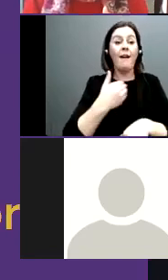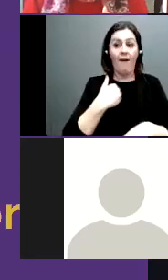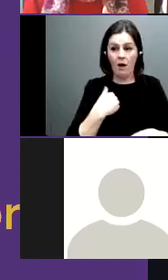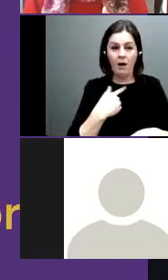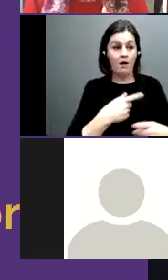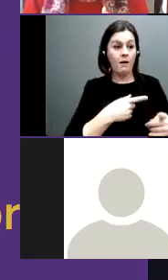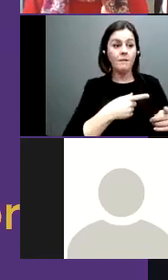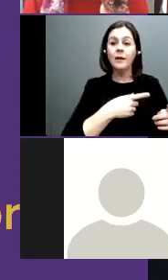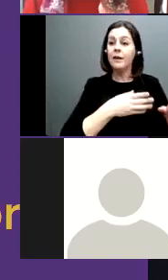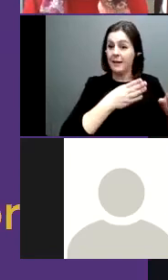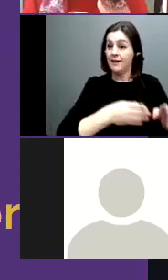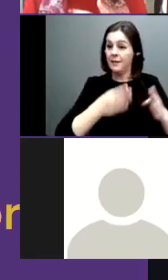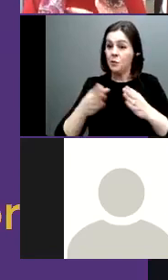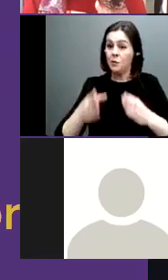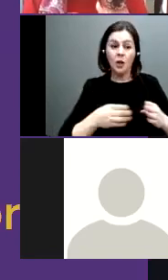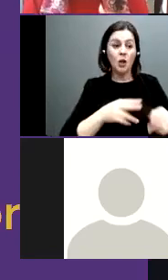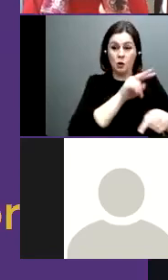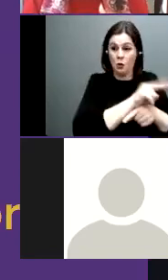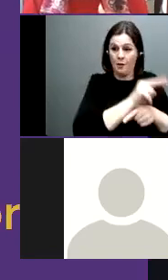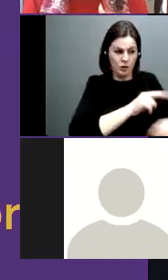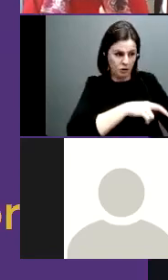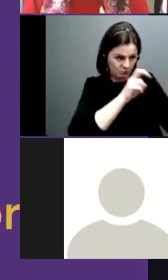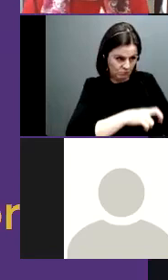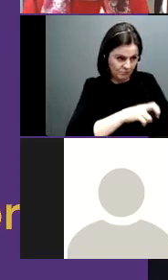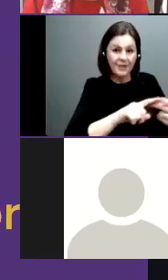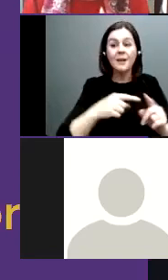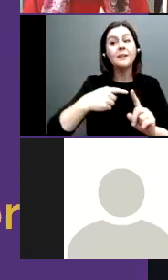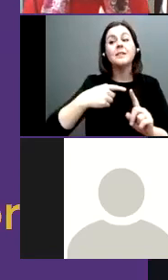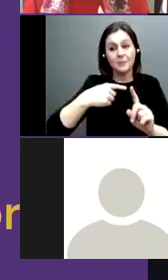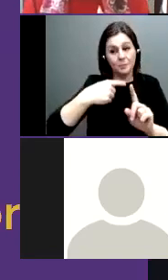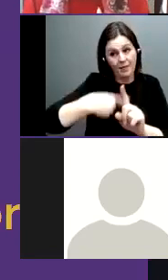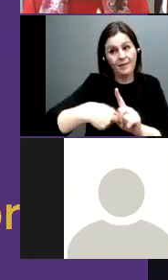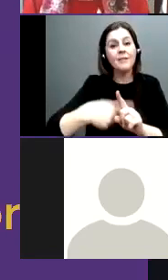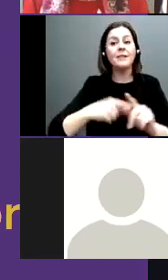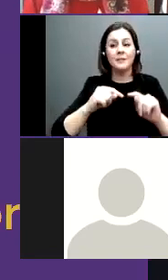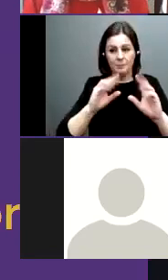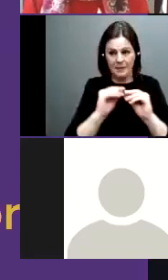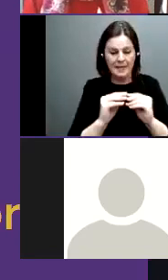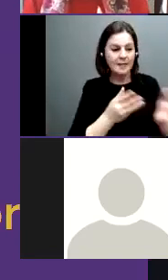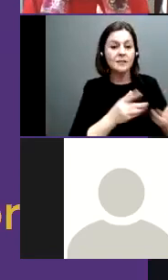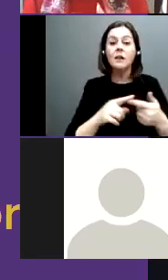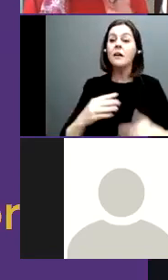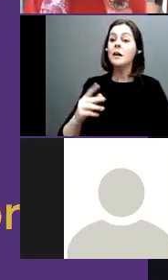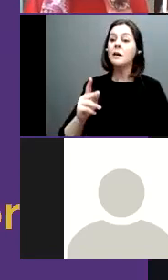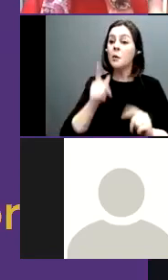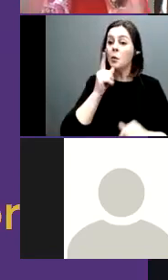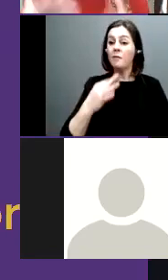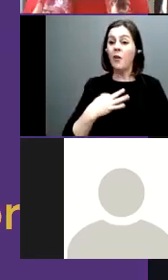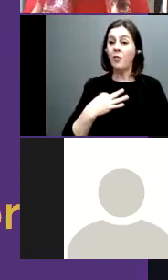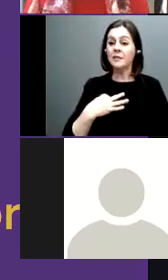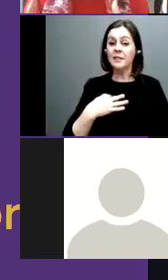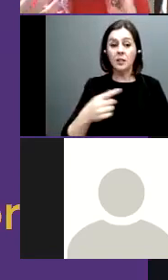team meetings. We have set up monthly meetings for our volunteers so that they can